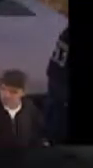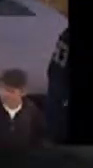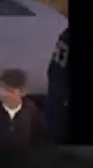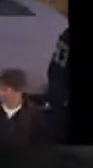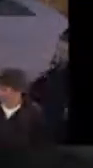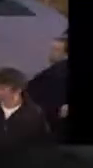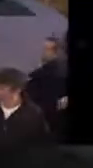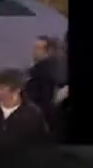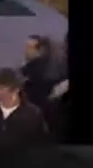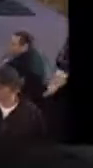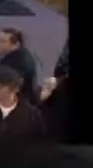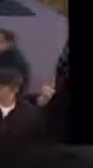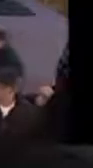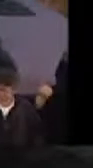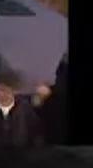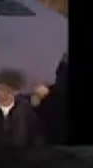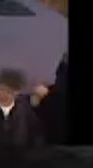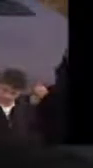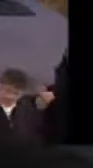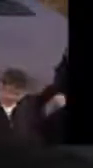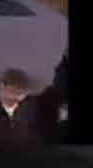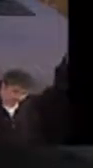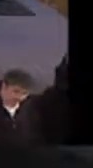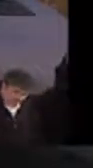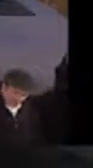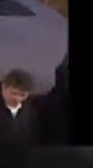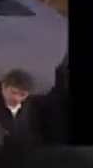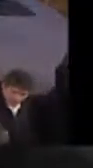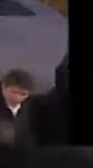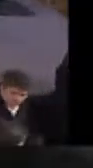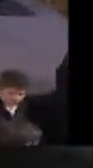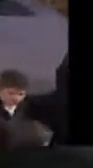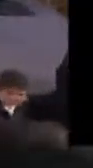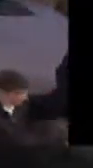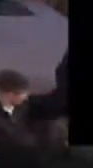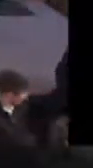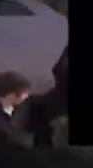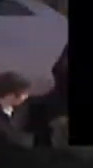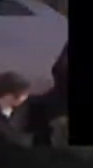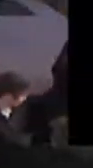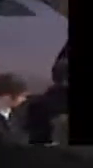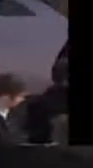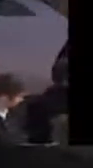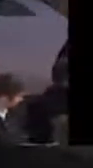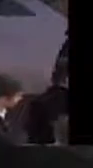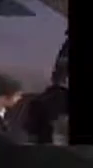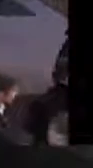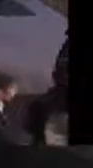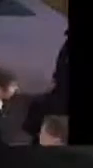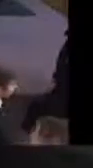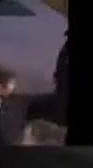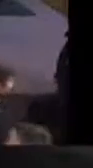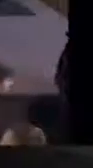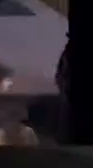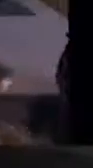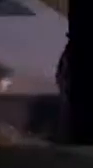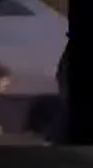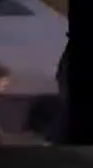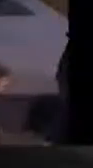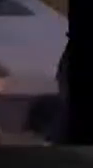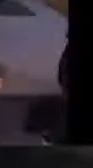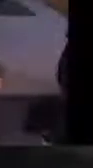Also, don't forget the bookmarks that's available in the back. Brother Andre's got available to help fund our outreach. And these gentlemen's going to display